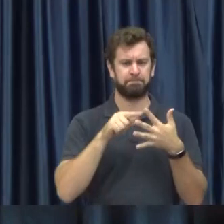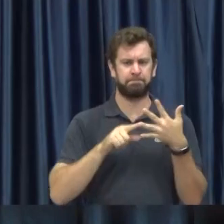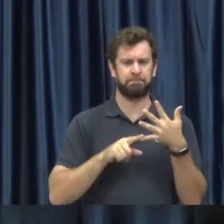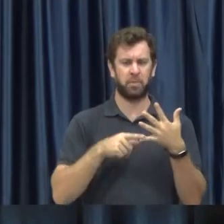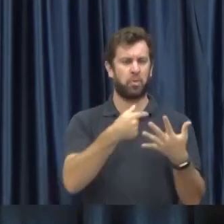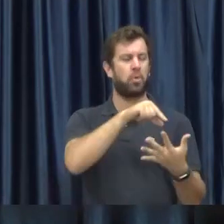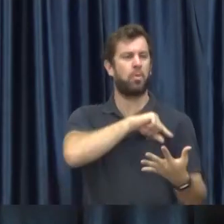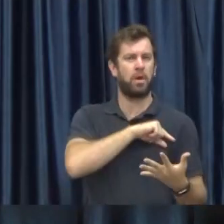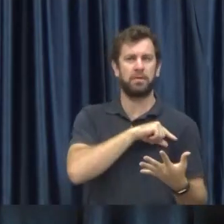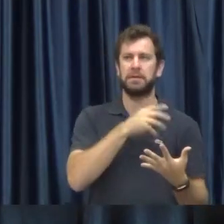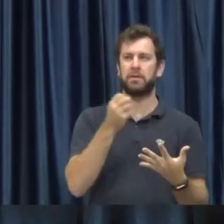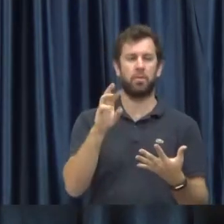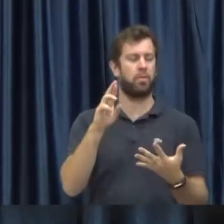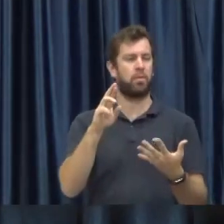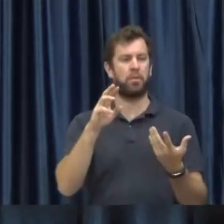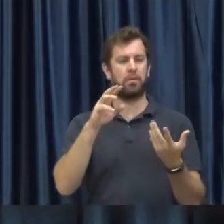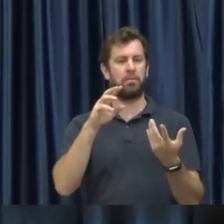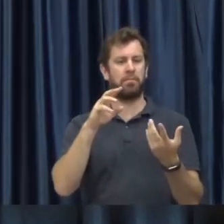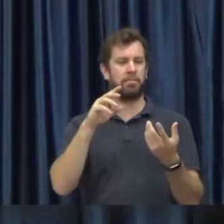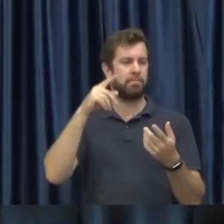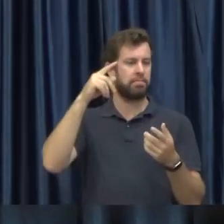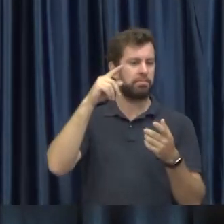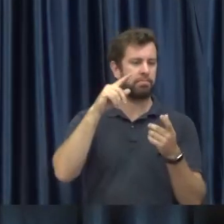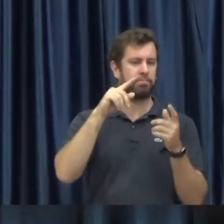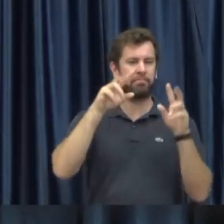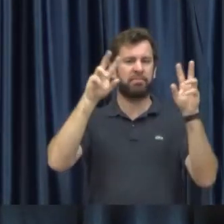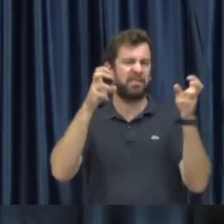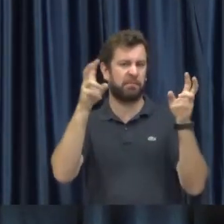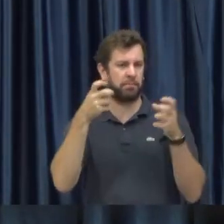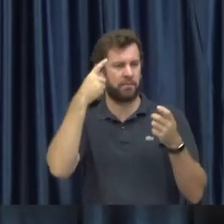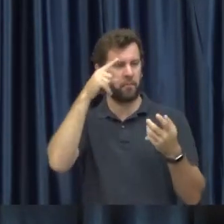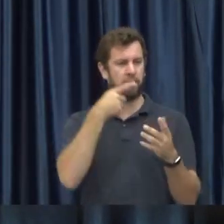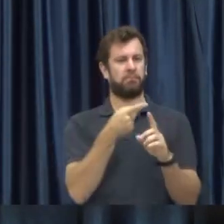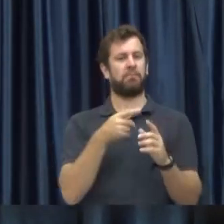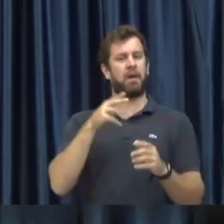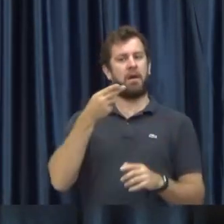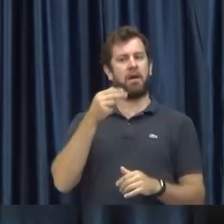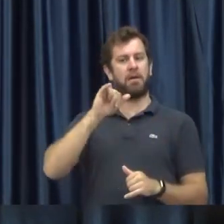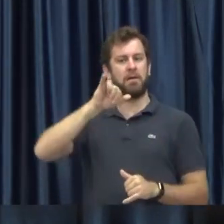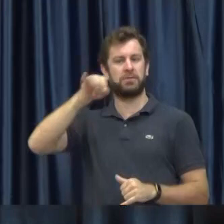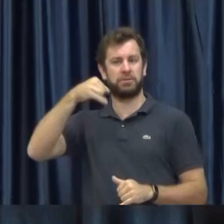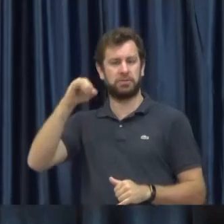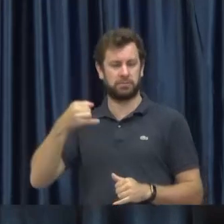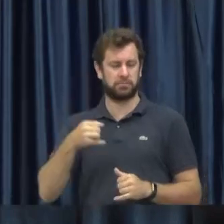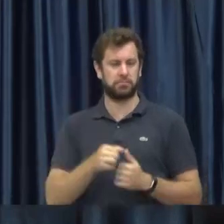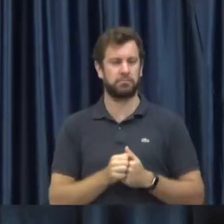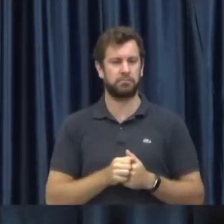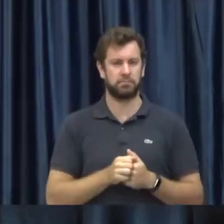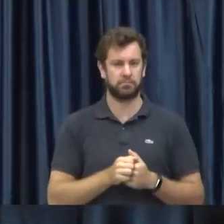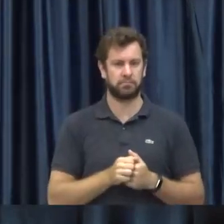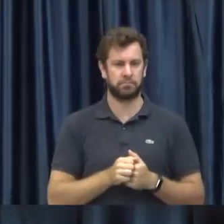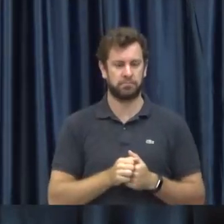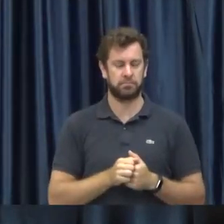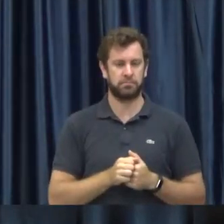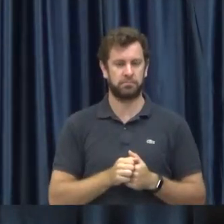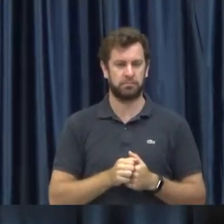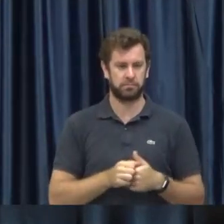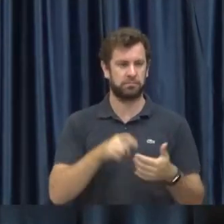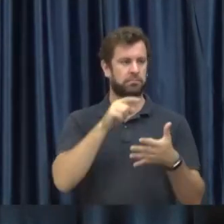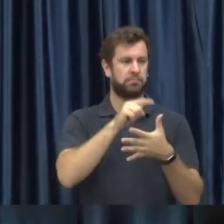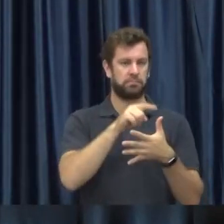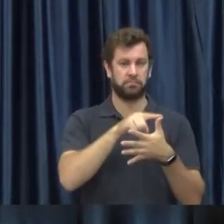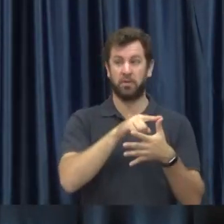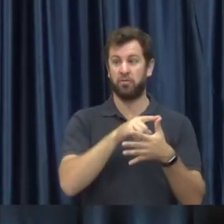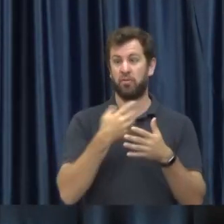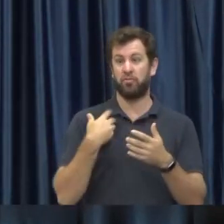qualities or themes that comes out of the Hajj. The crucial theme running through everything is